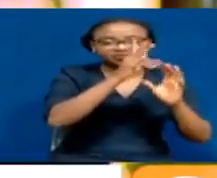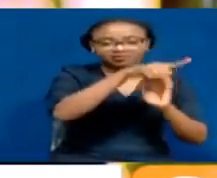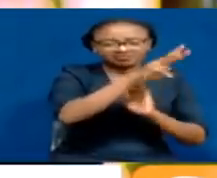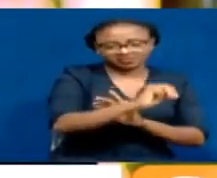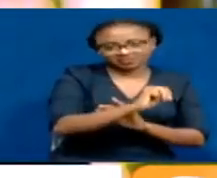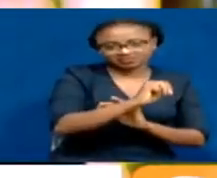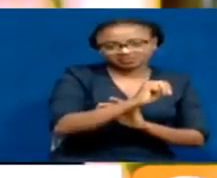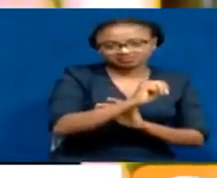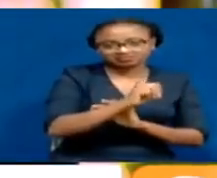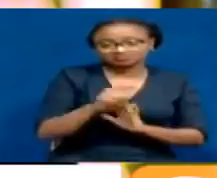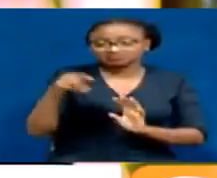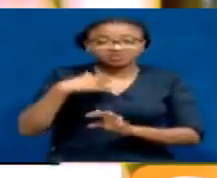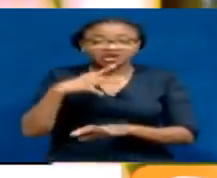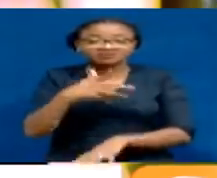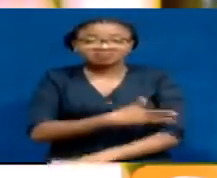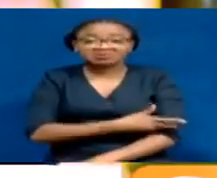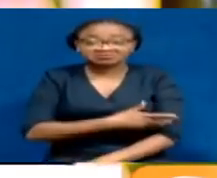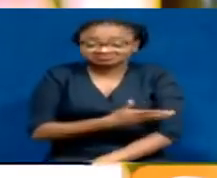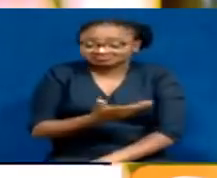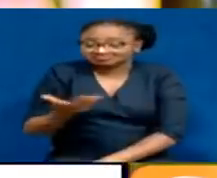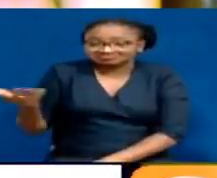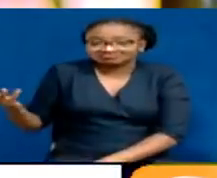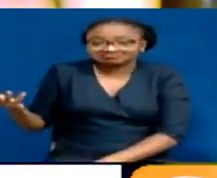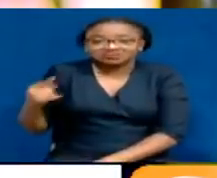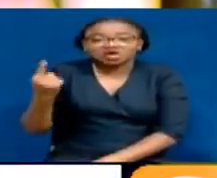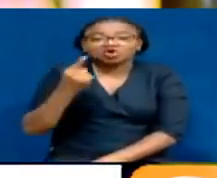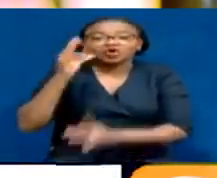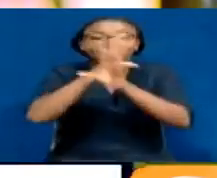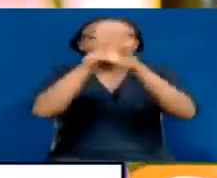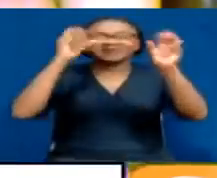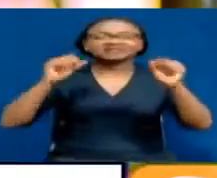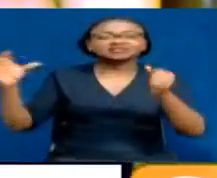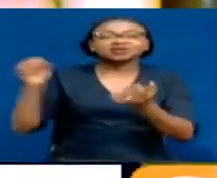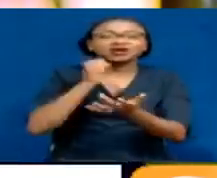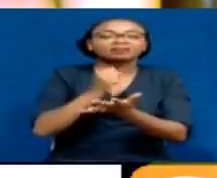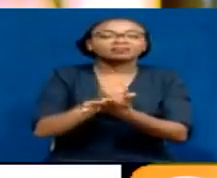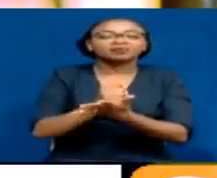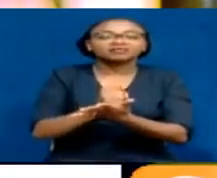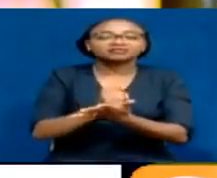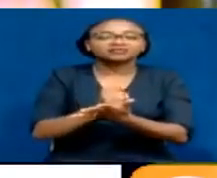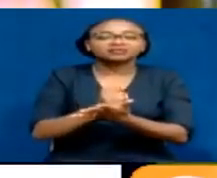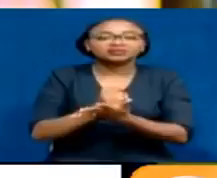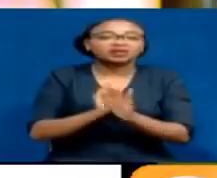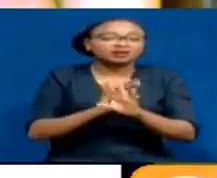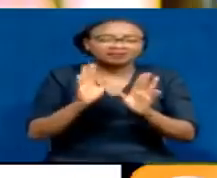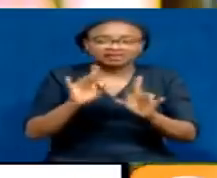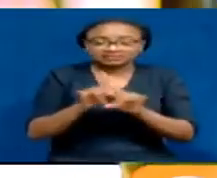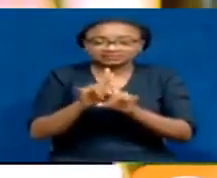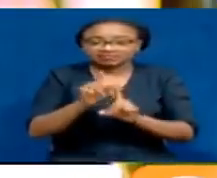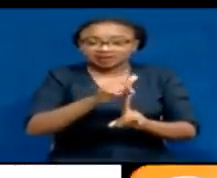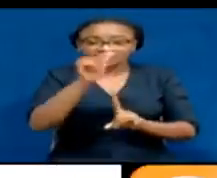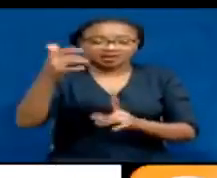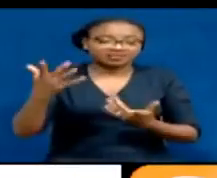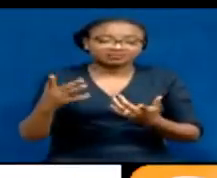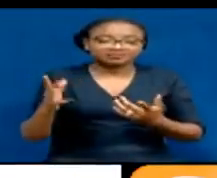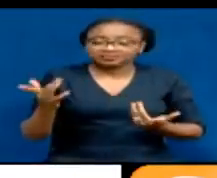no substantial power of anything. He's a presidential appointee like any other district commissioner. He serves at the pleasure